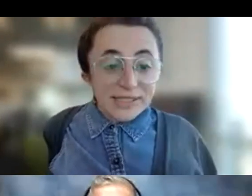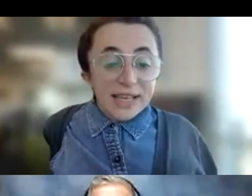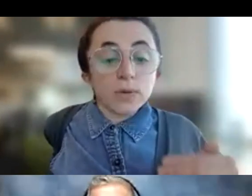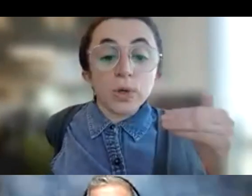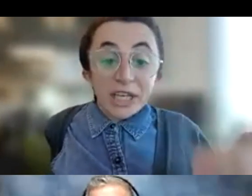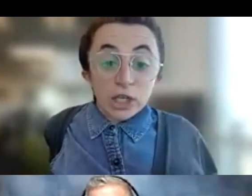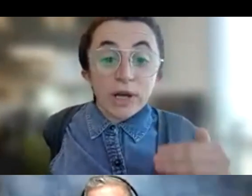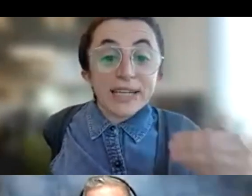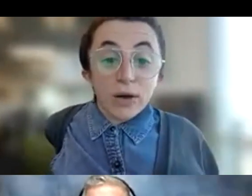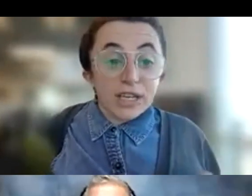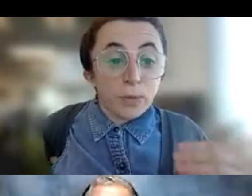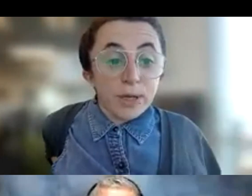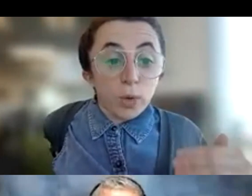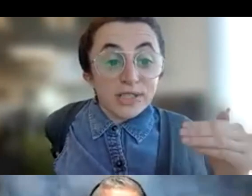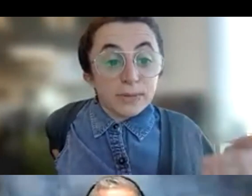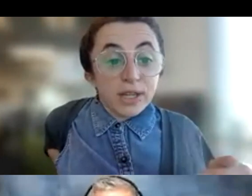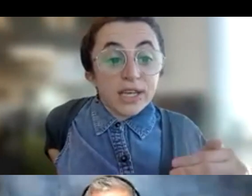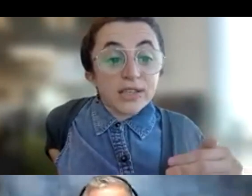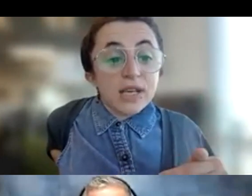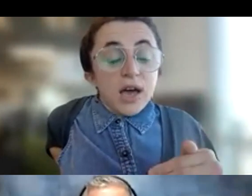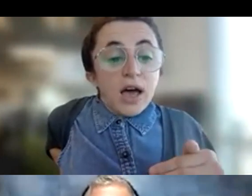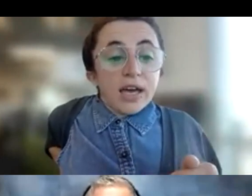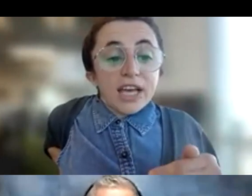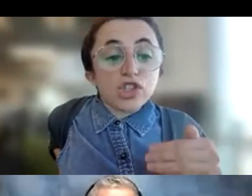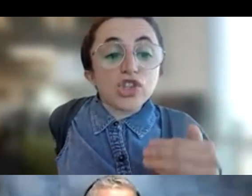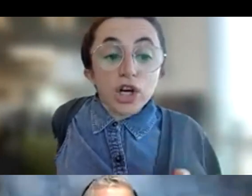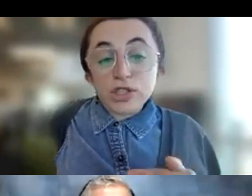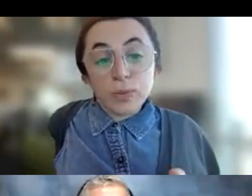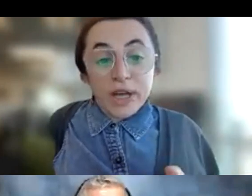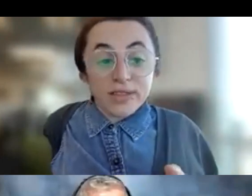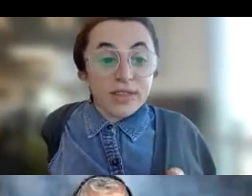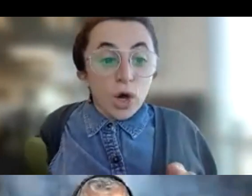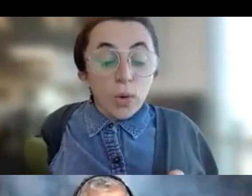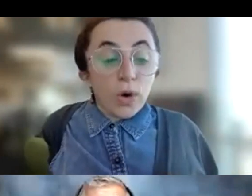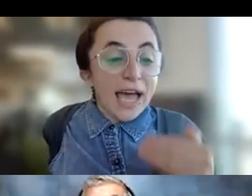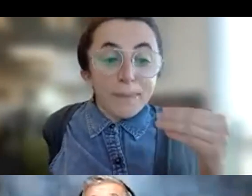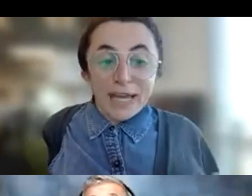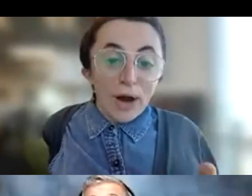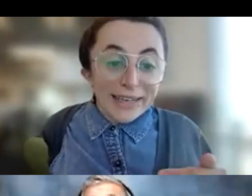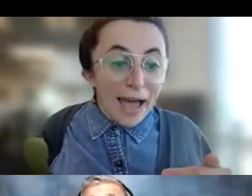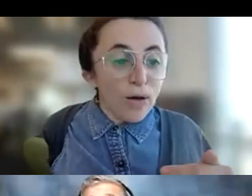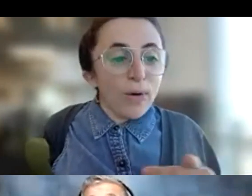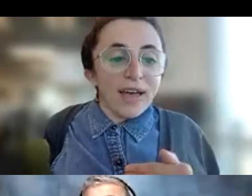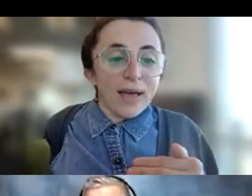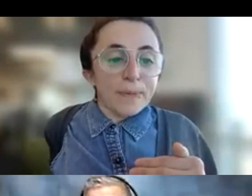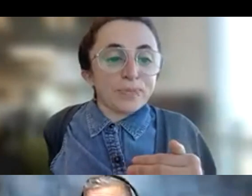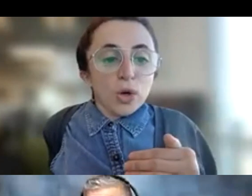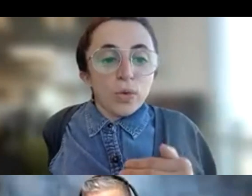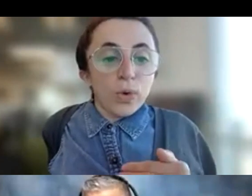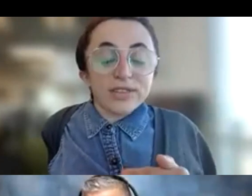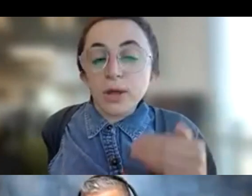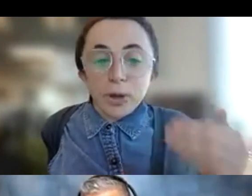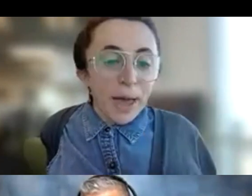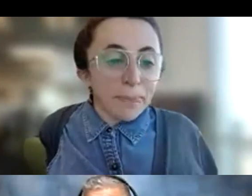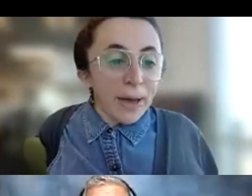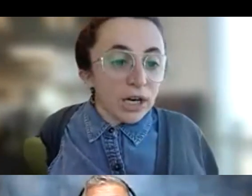affordable, accessible, integrated housing for people with disabilities. It starts with what's happening right now